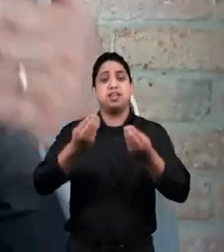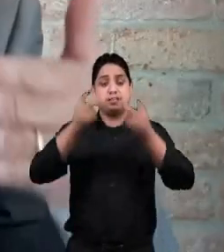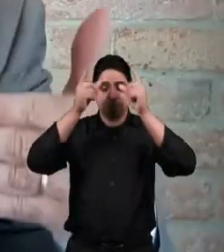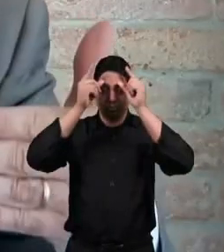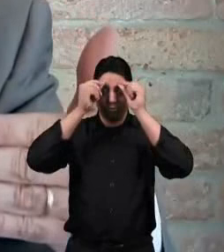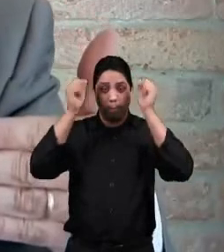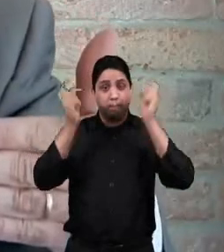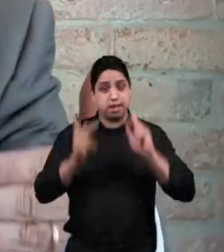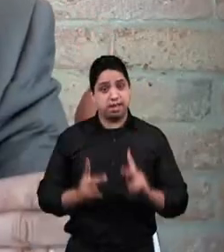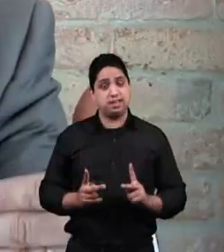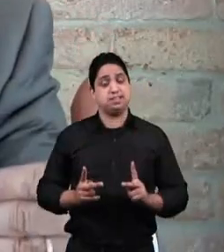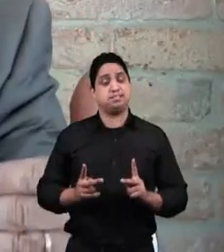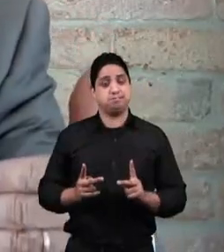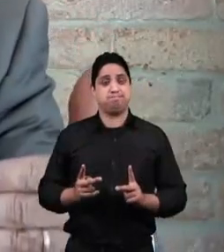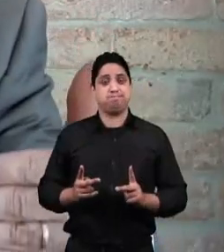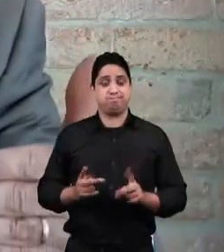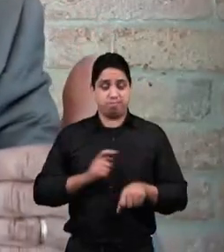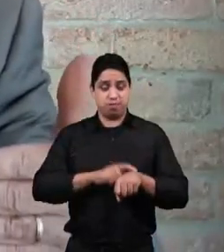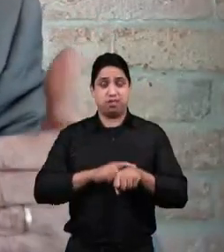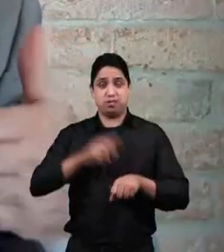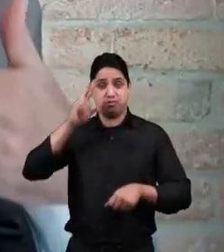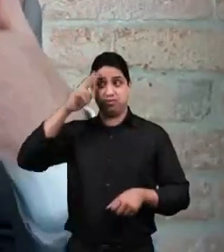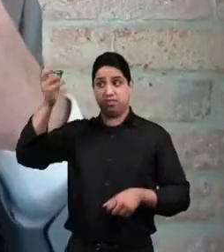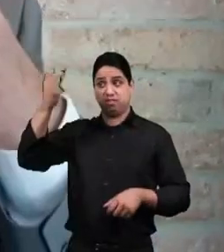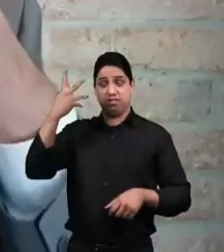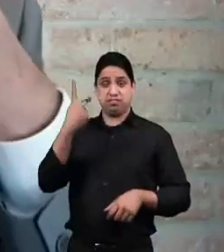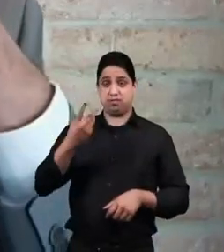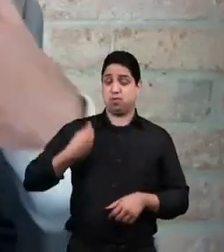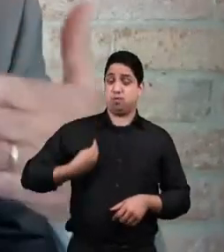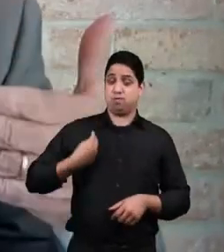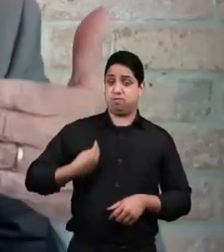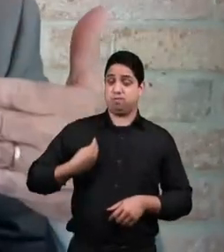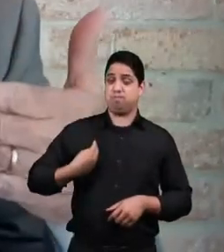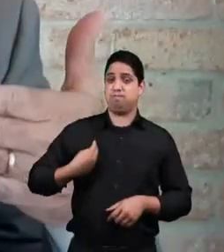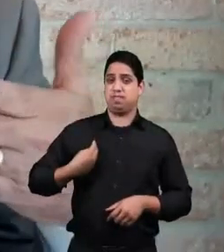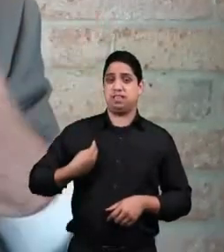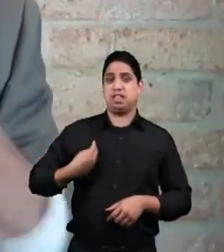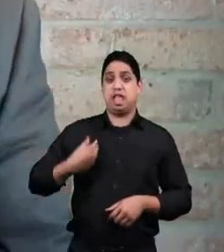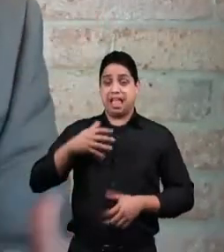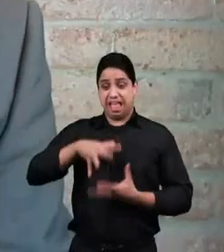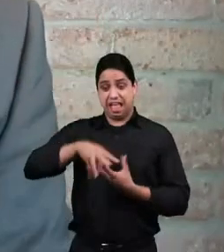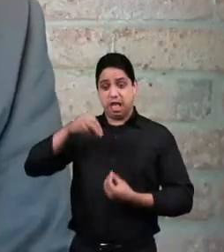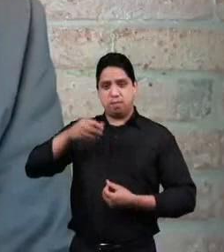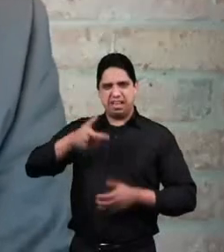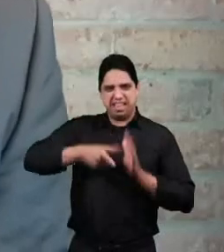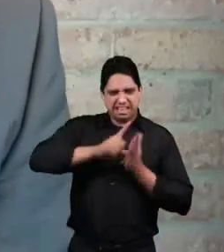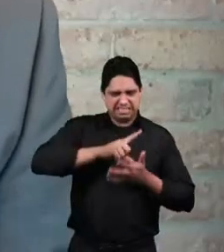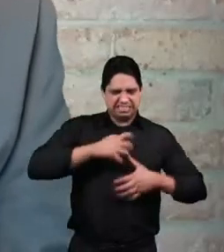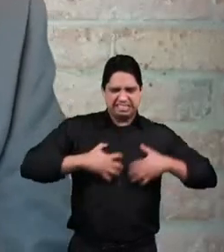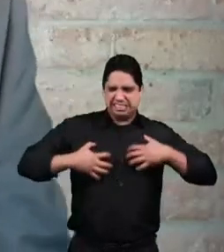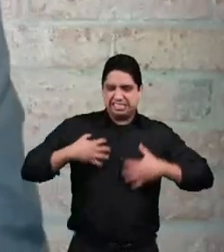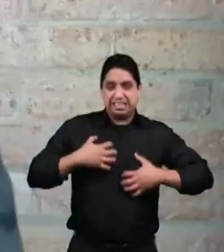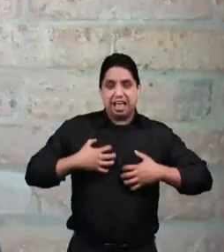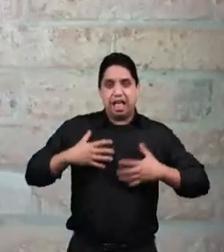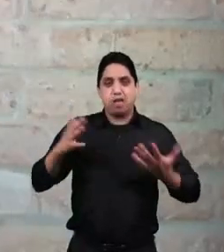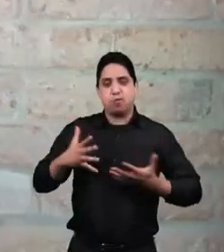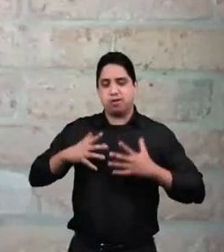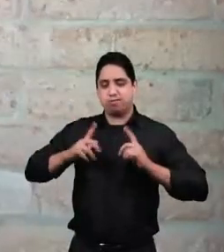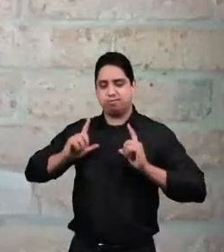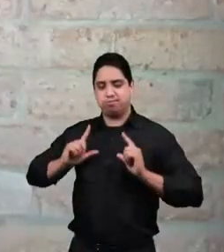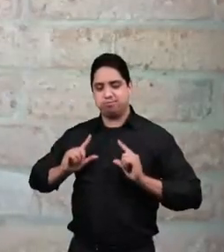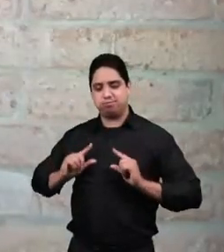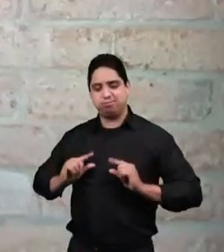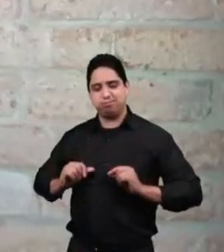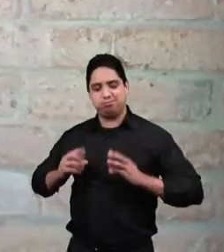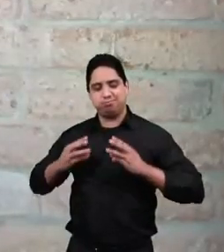Christ, where the Lord reveals himself into your heart, and so the thirst of your